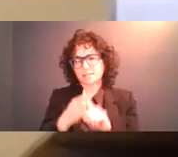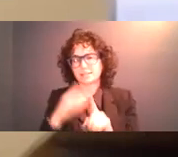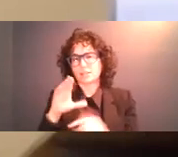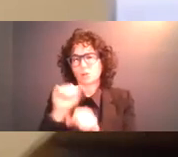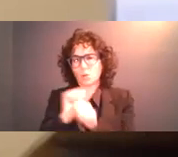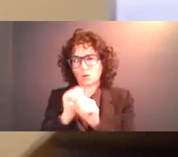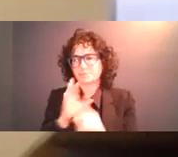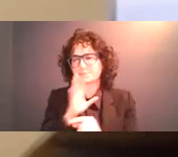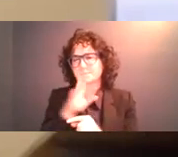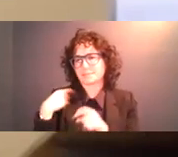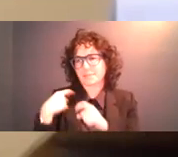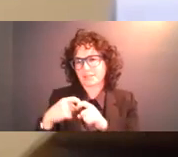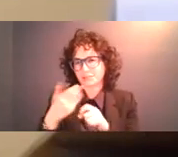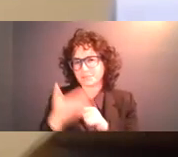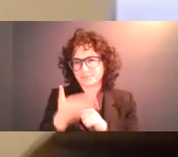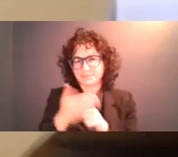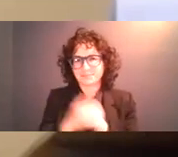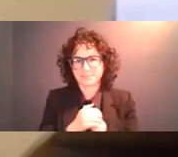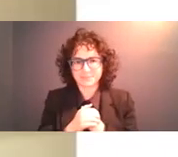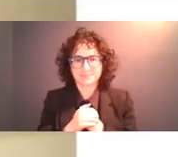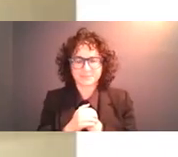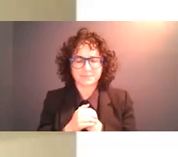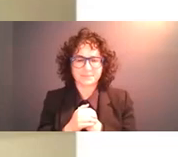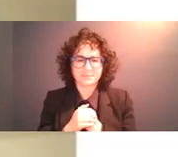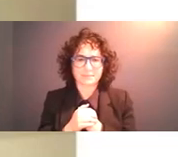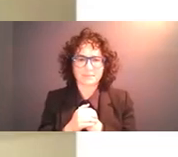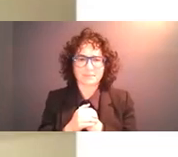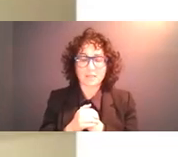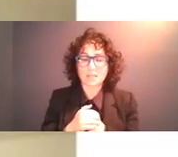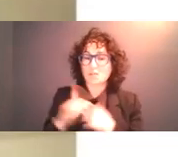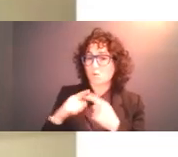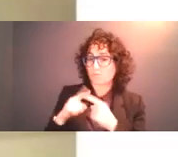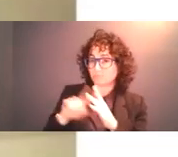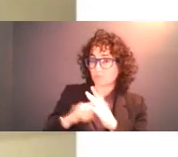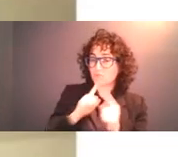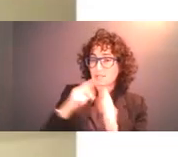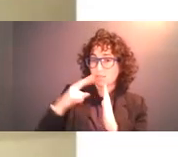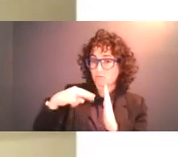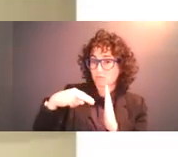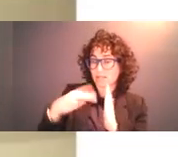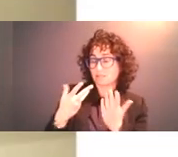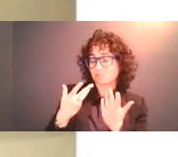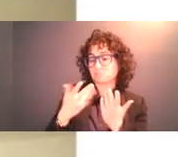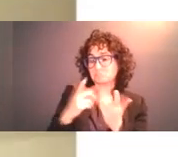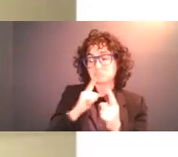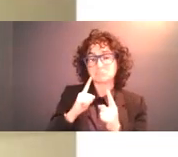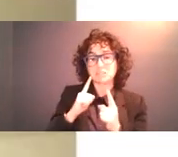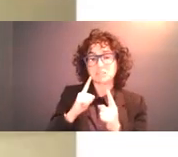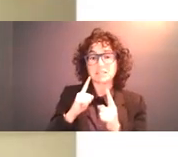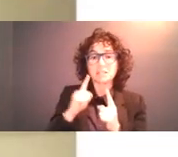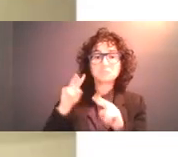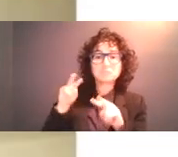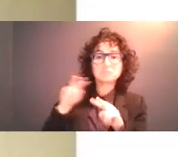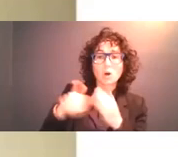mis compañeros de trabajo. Once I started reading up on it and listening to it, the reviews of the doctors,